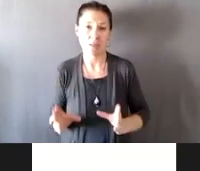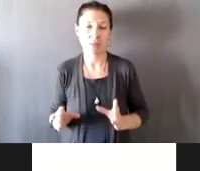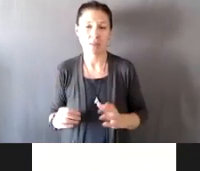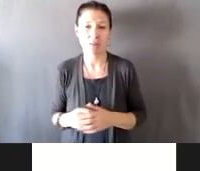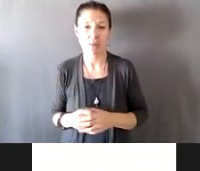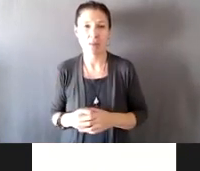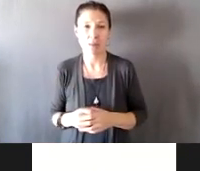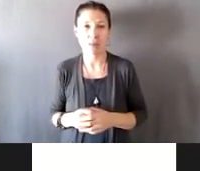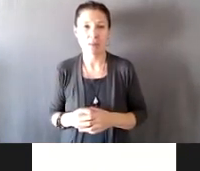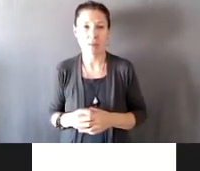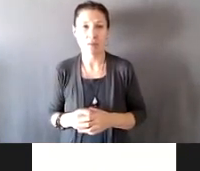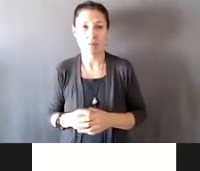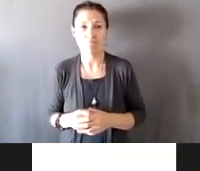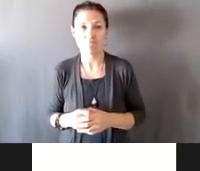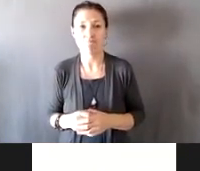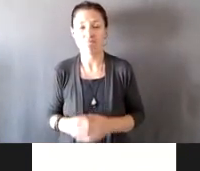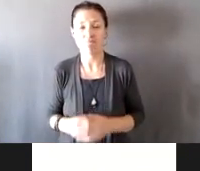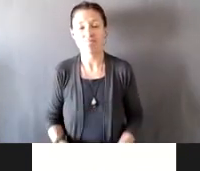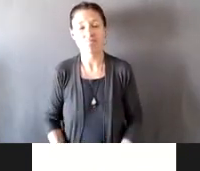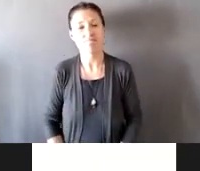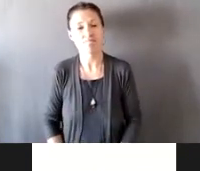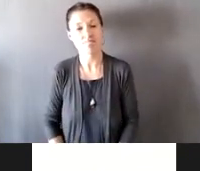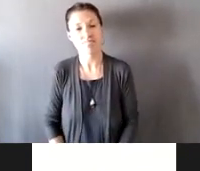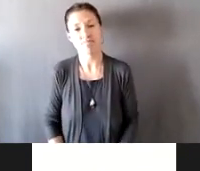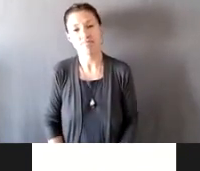referenced earlier.